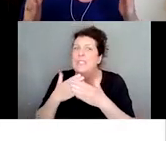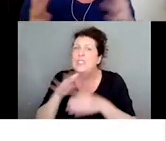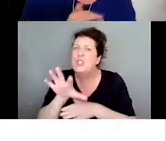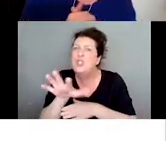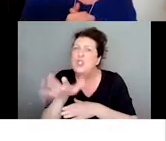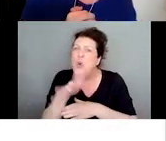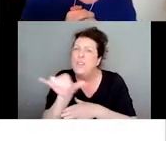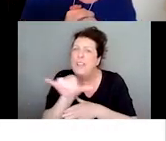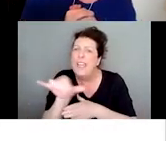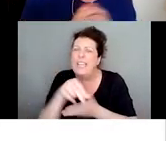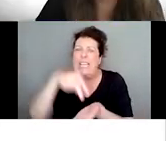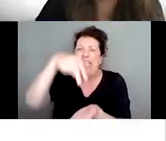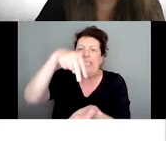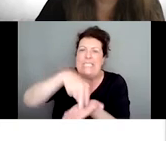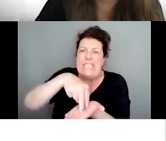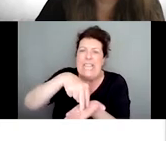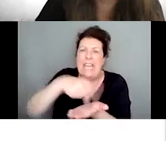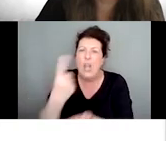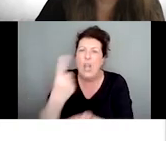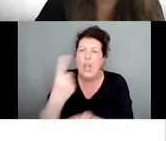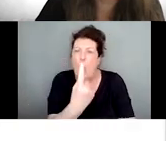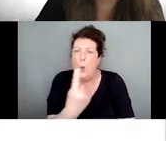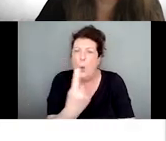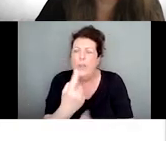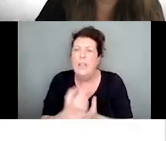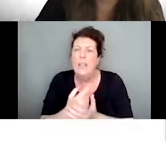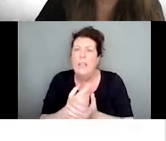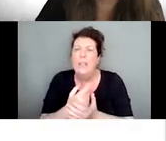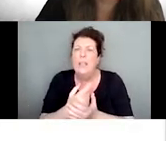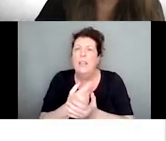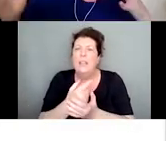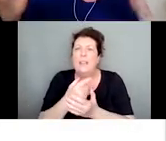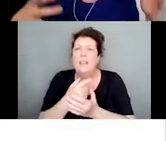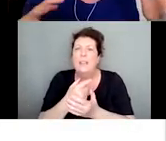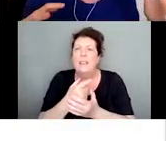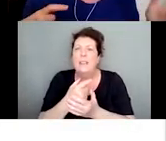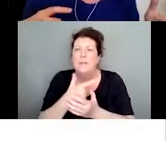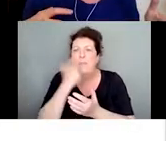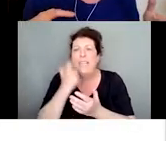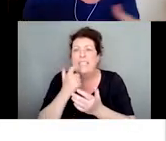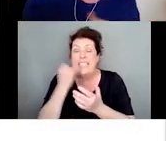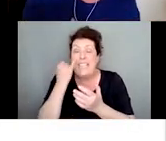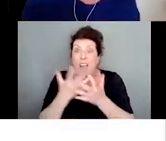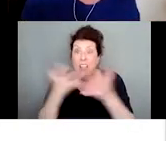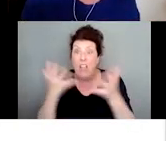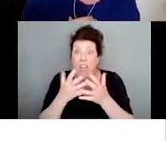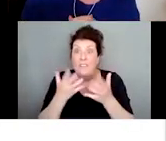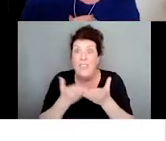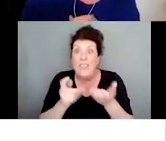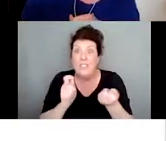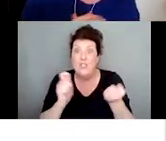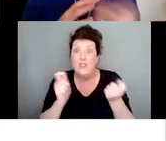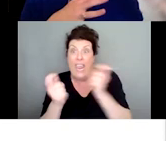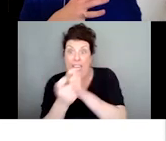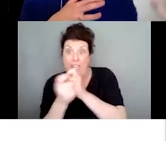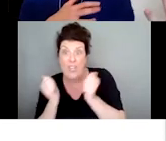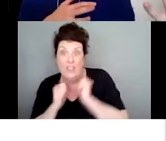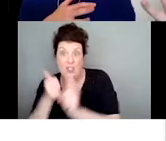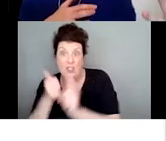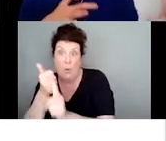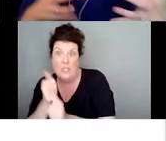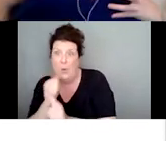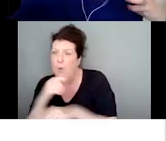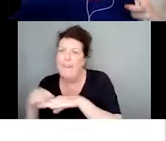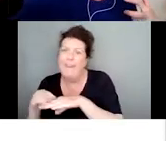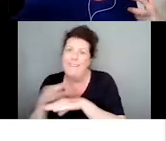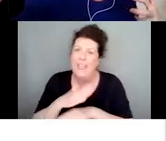also meant that like a lot of things would change in the show a lot, but it would not really affect my app. So, you know, when things move